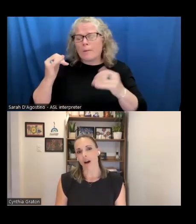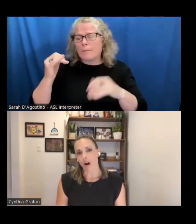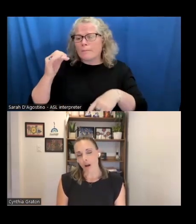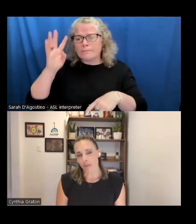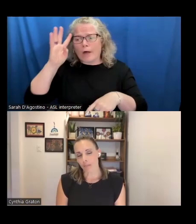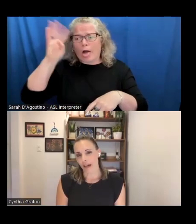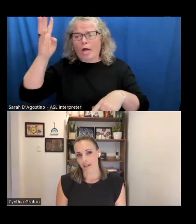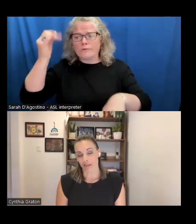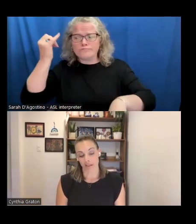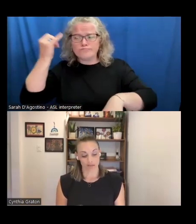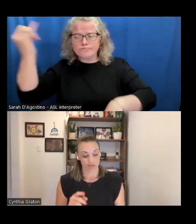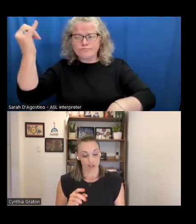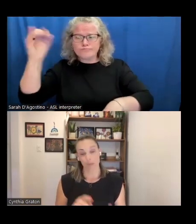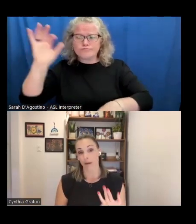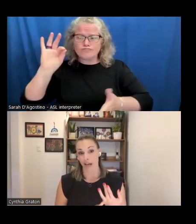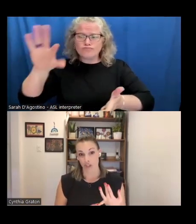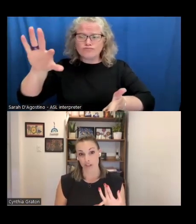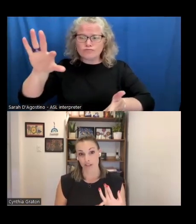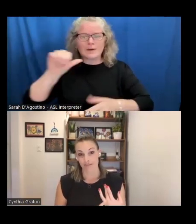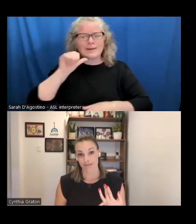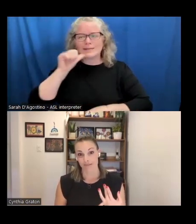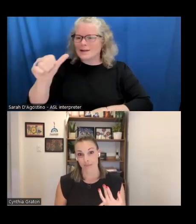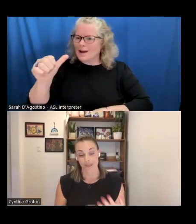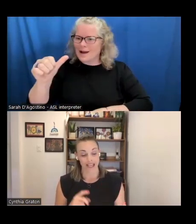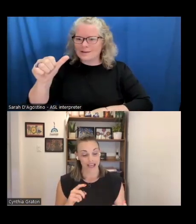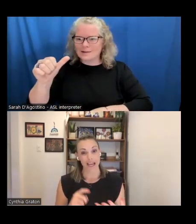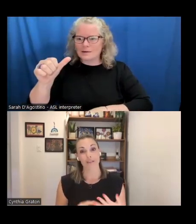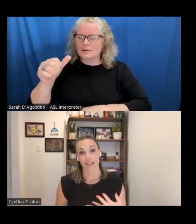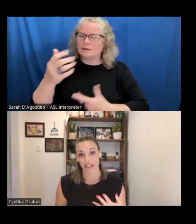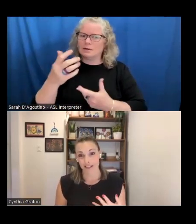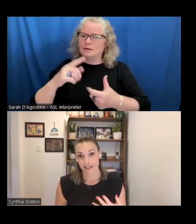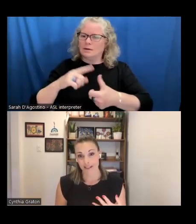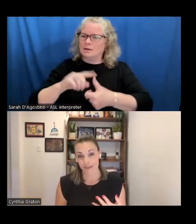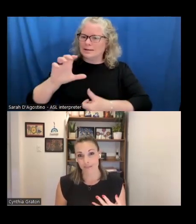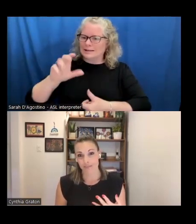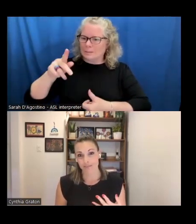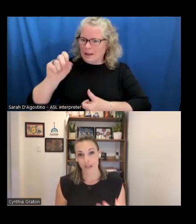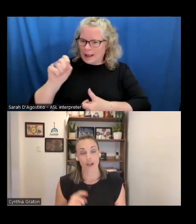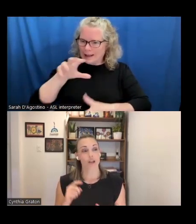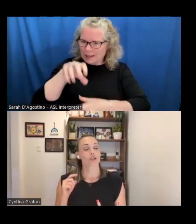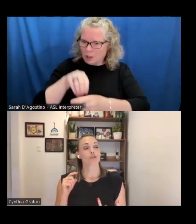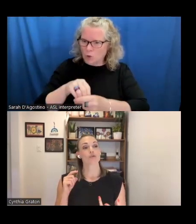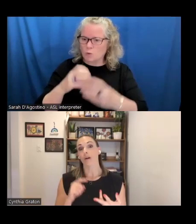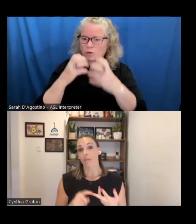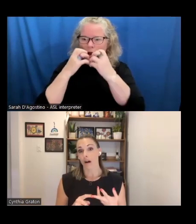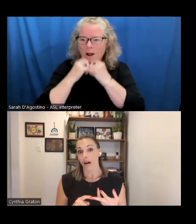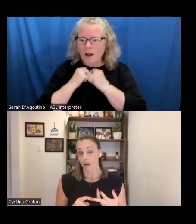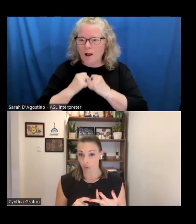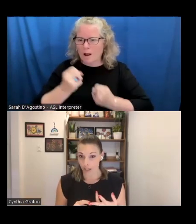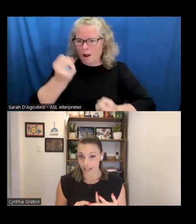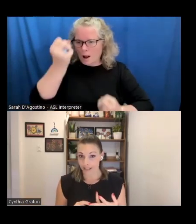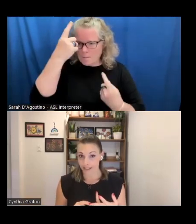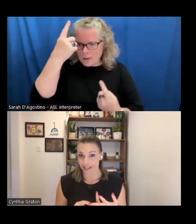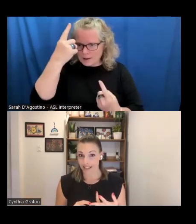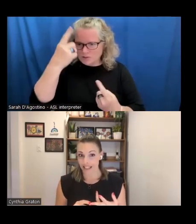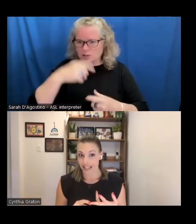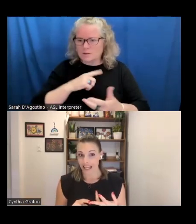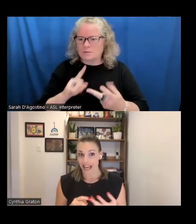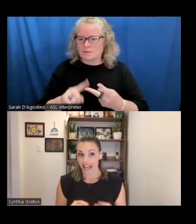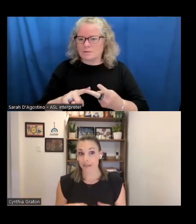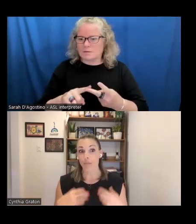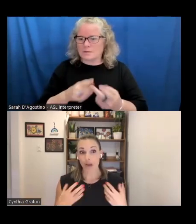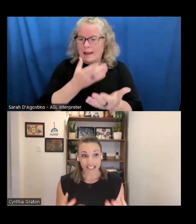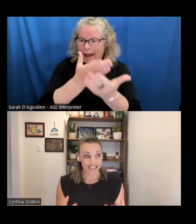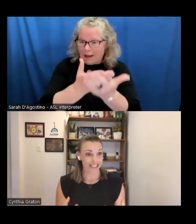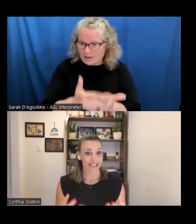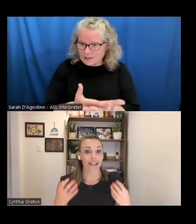CPS is all about compassion, evidence, trauma awareness,